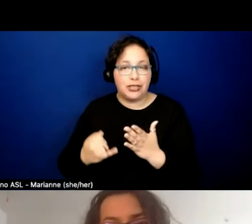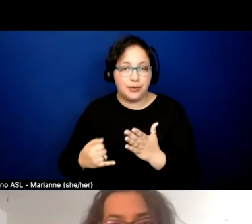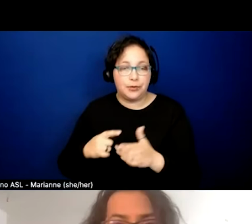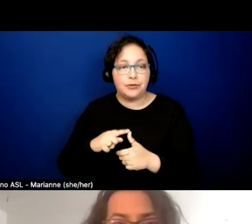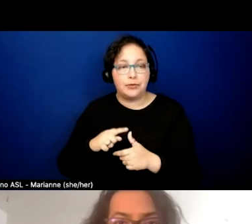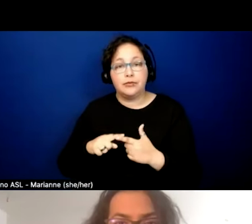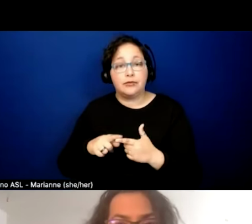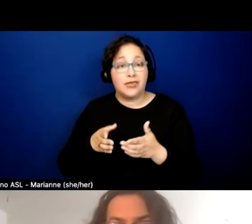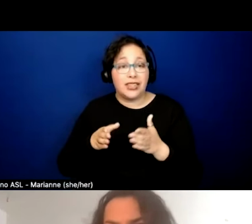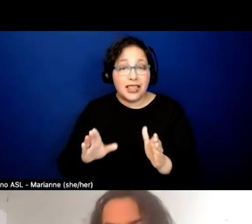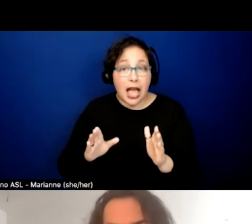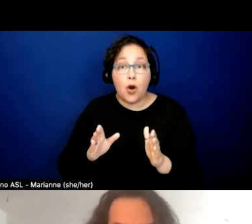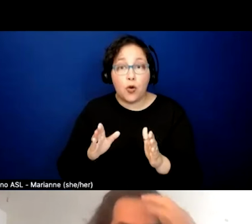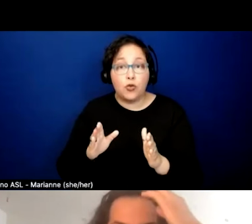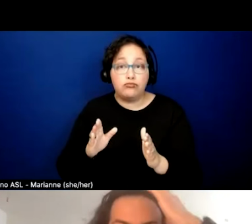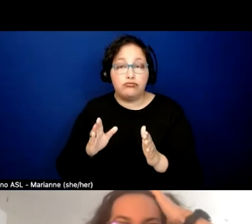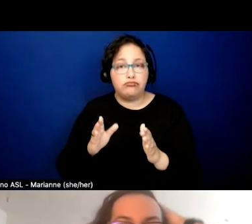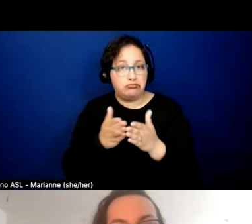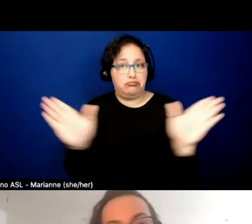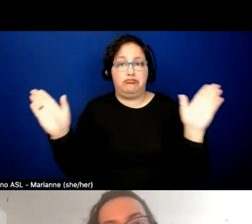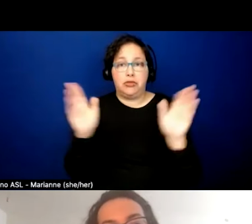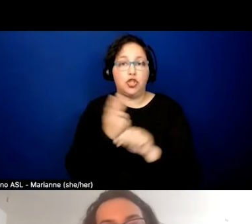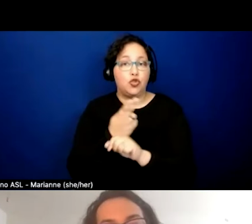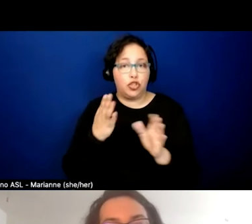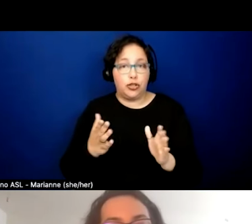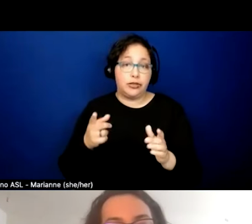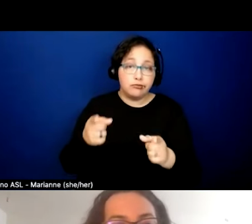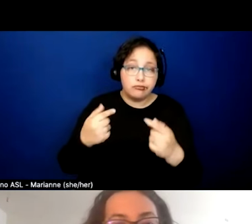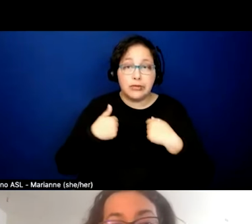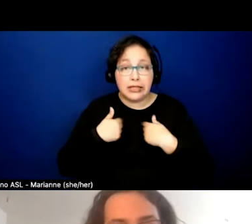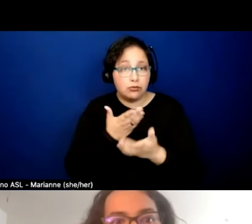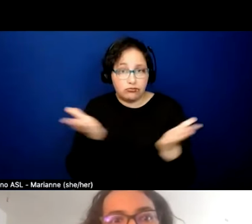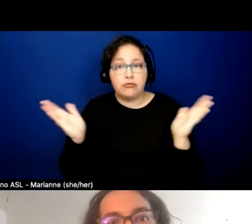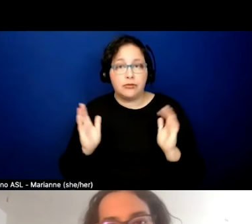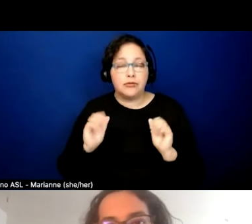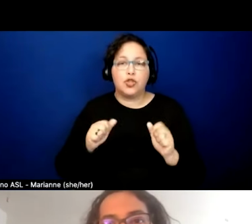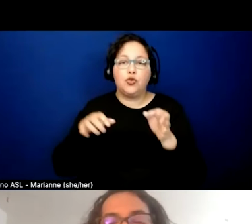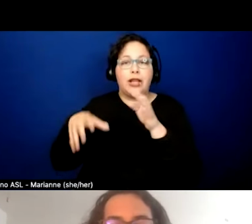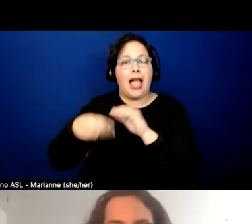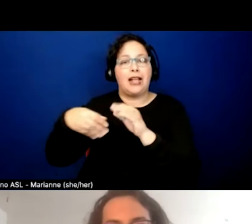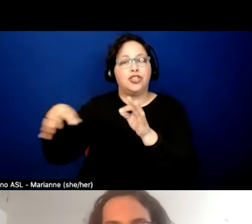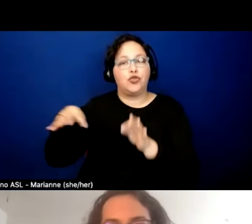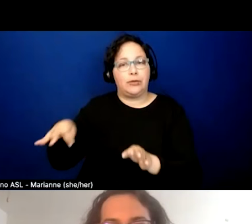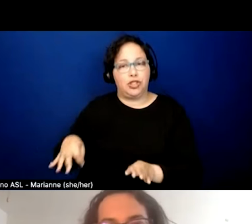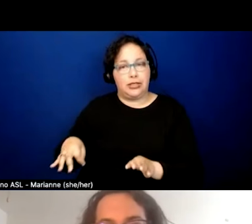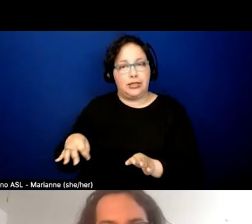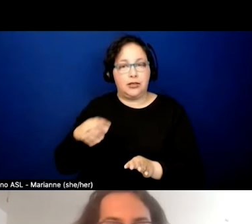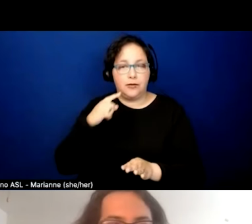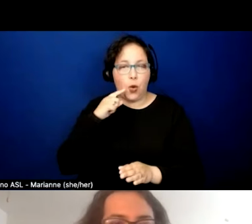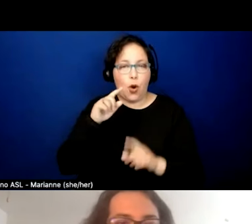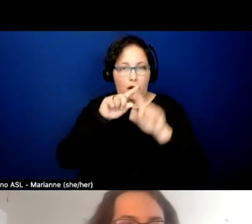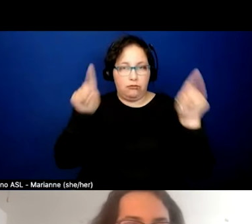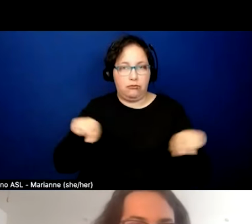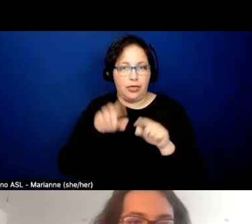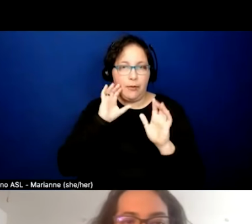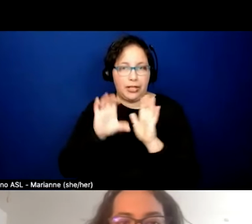allow users like you and me to create descriptions of the canvas that kind of work like alt text